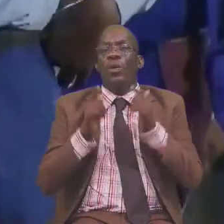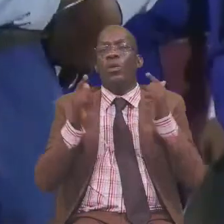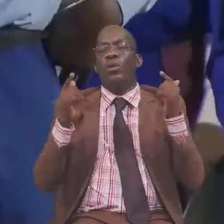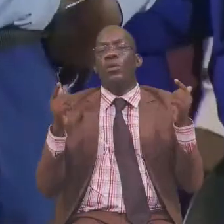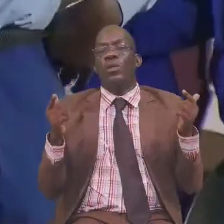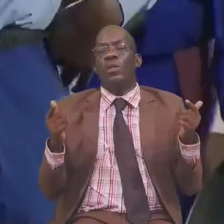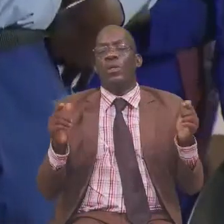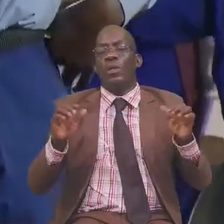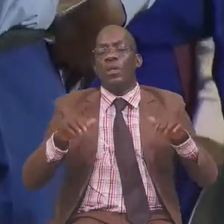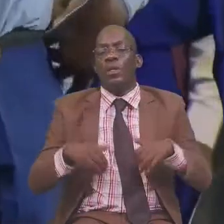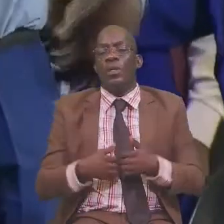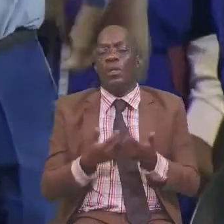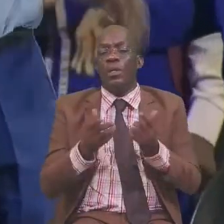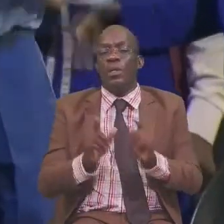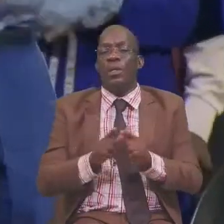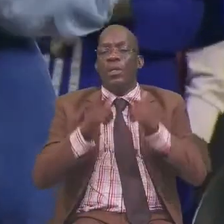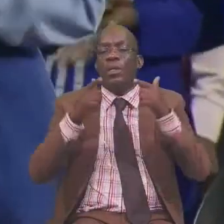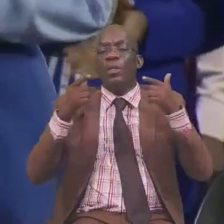How